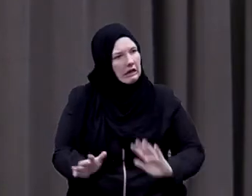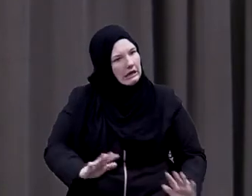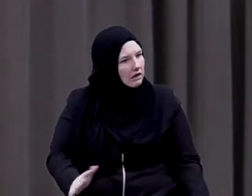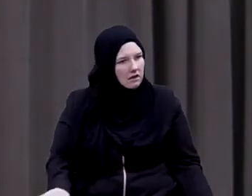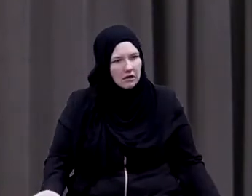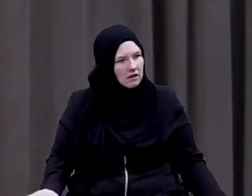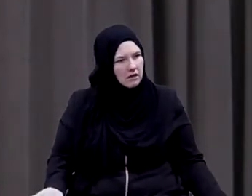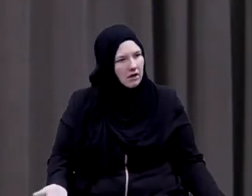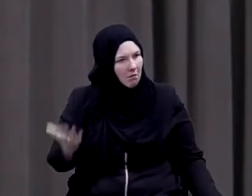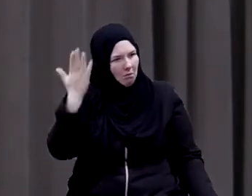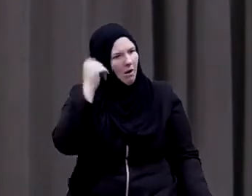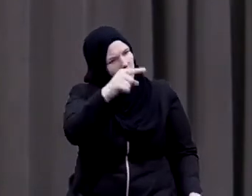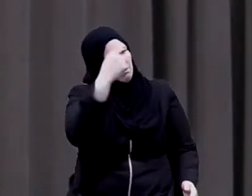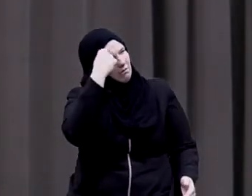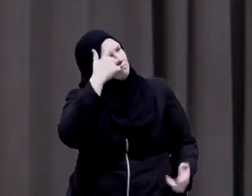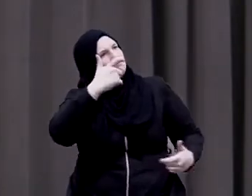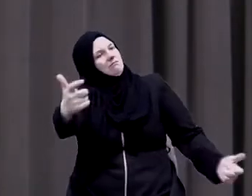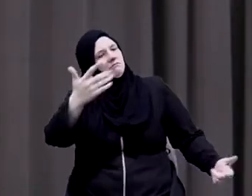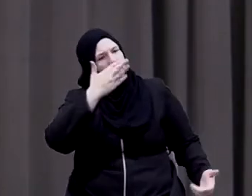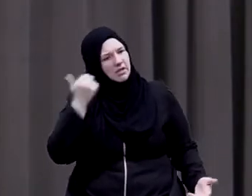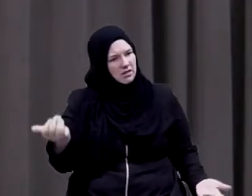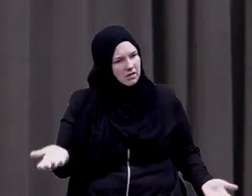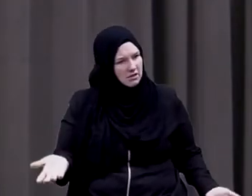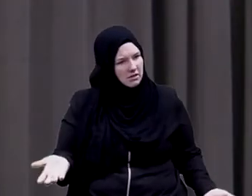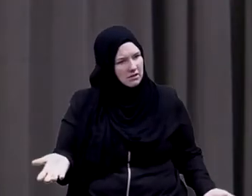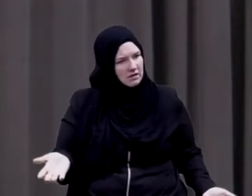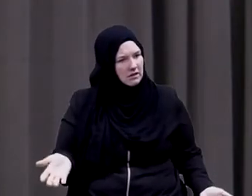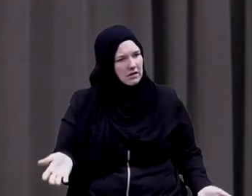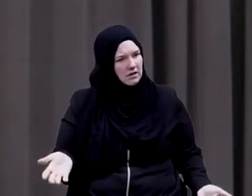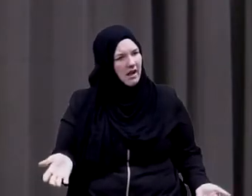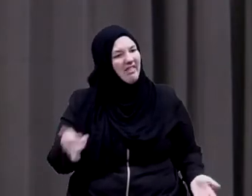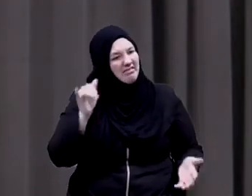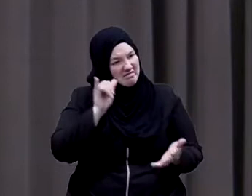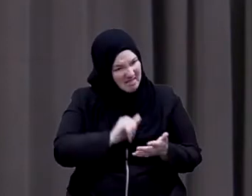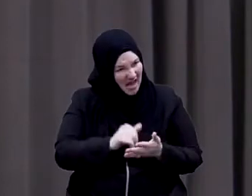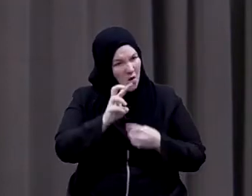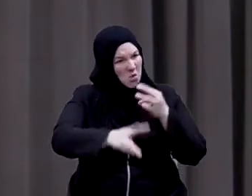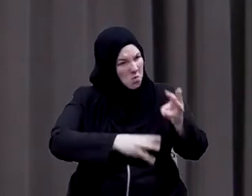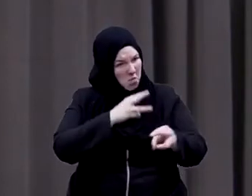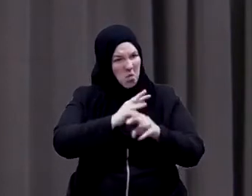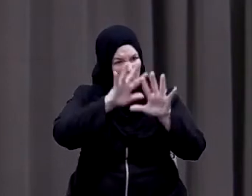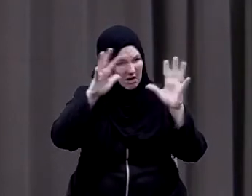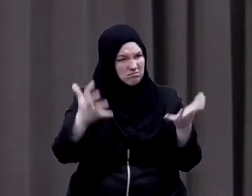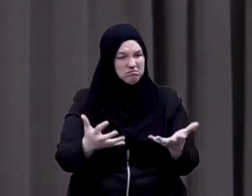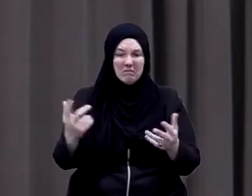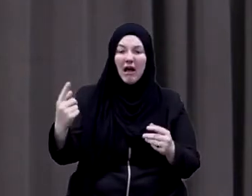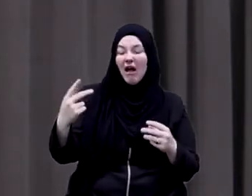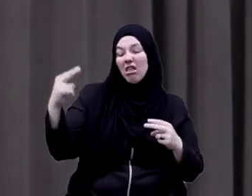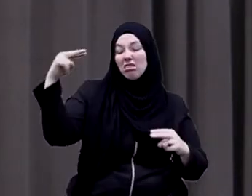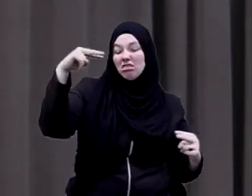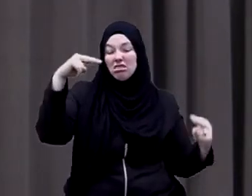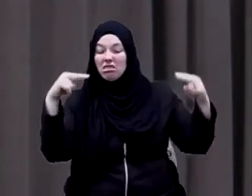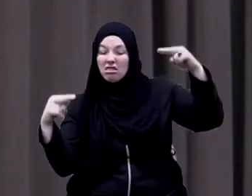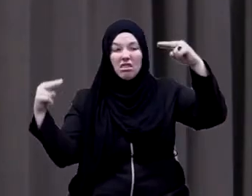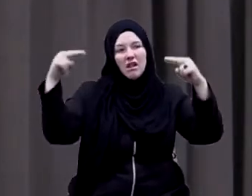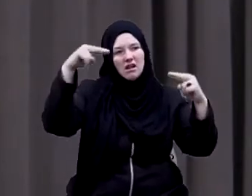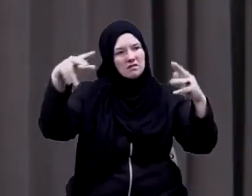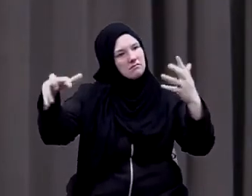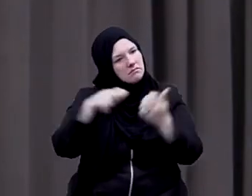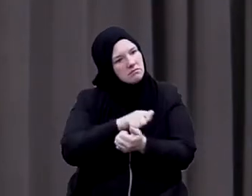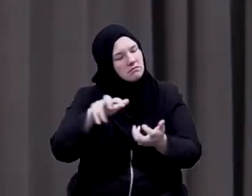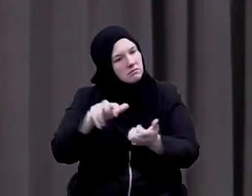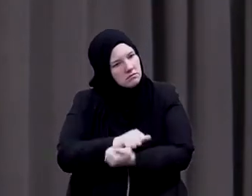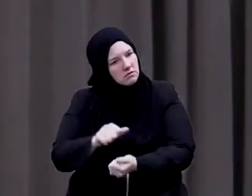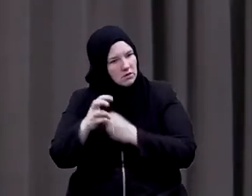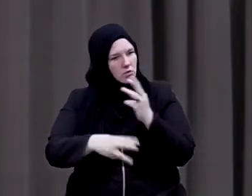have created and brought havoc on our world from east to west, north to south. We